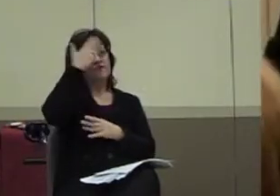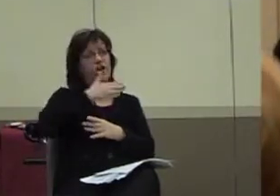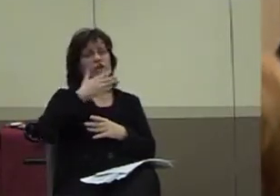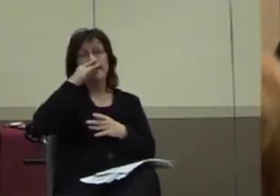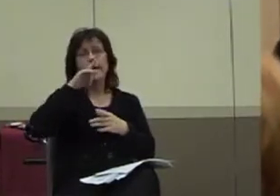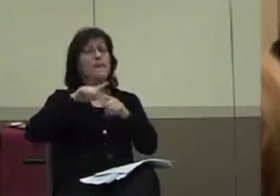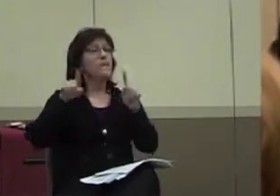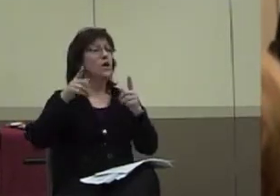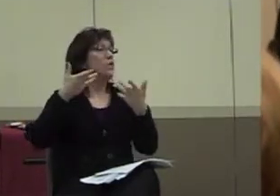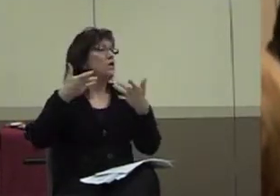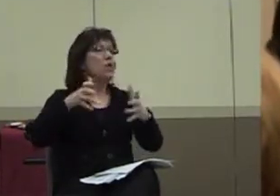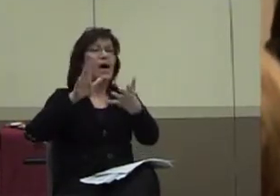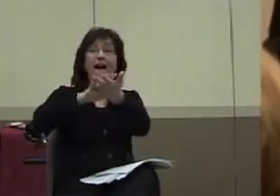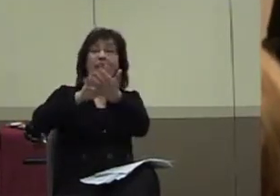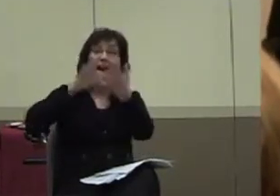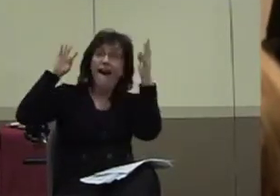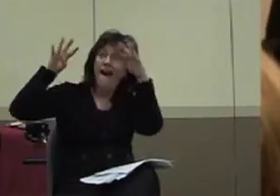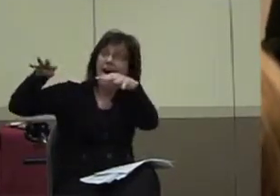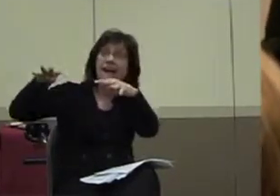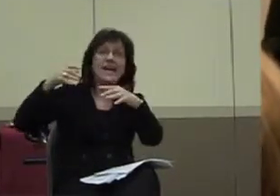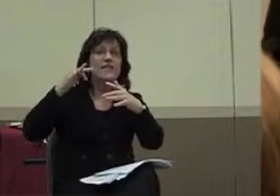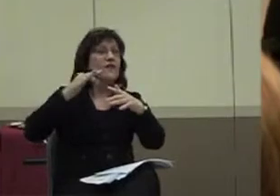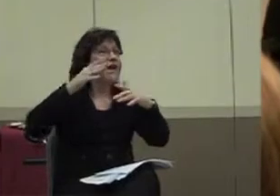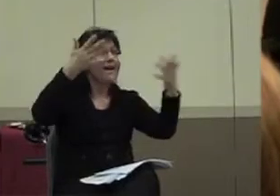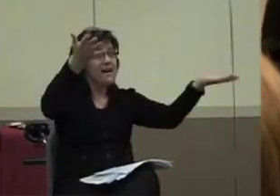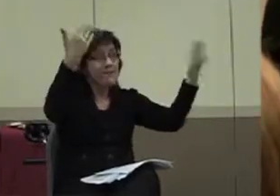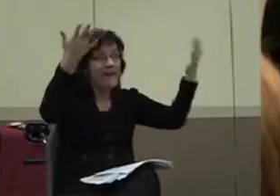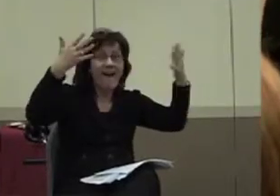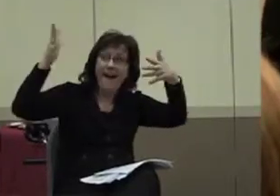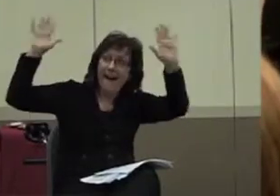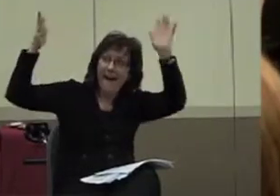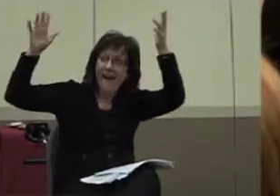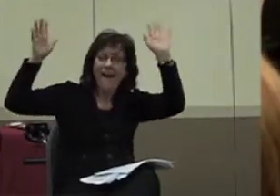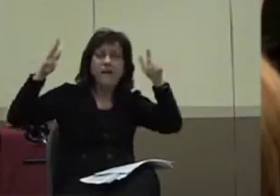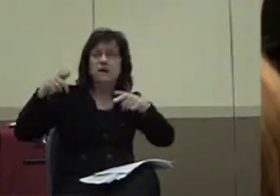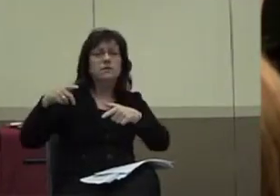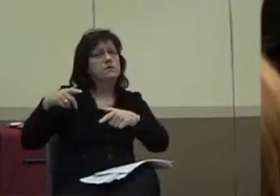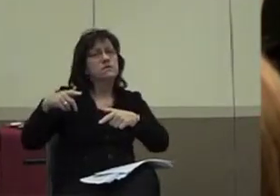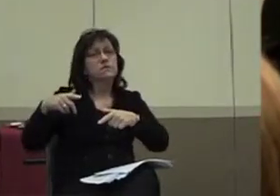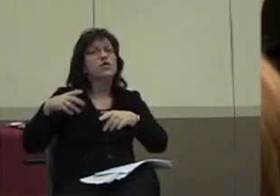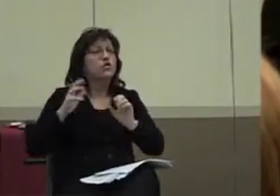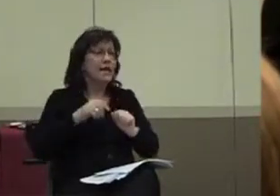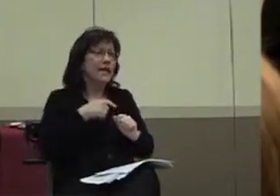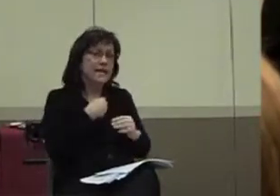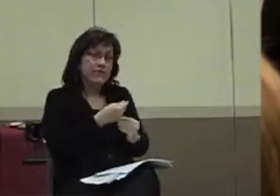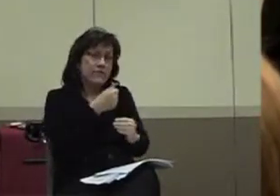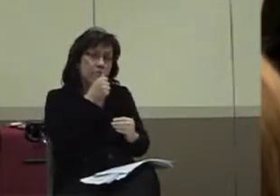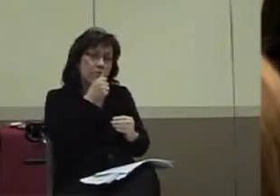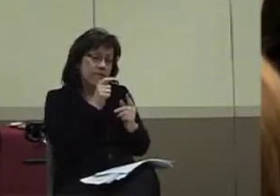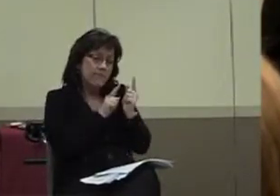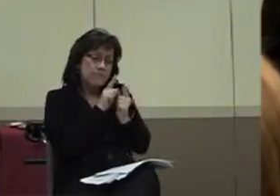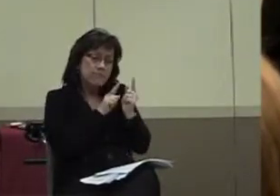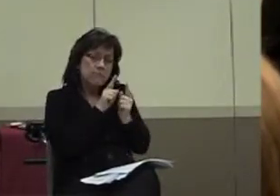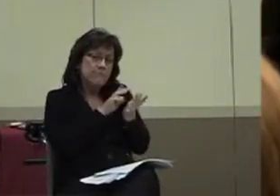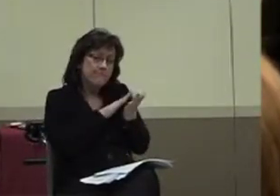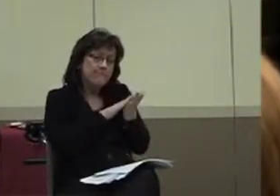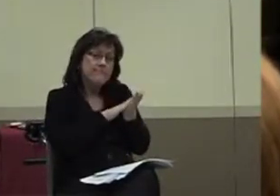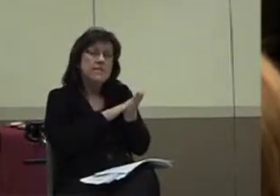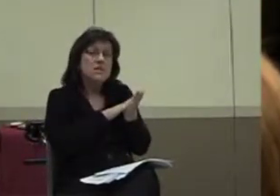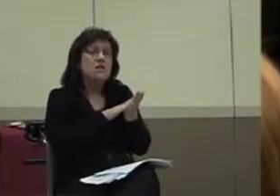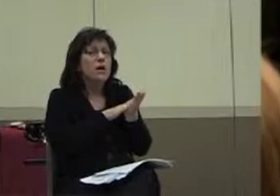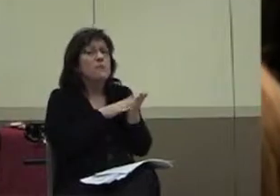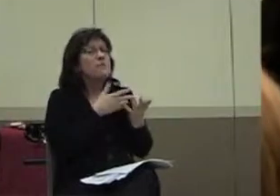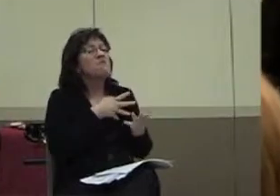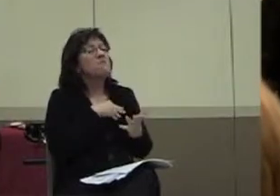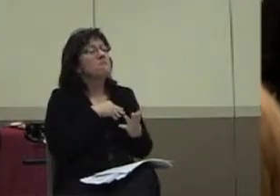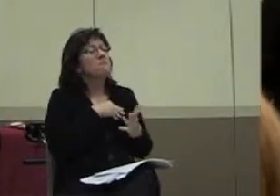if we compliment them out loud in front of the class, now you can give them a private compliment, and it's probably going to go over okay. Or you can give them a little